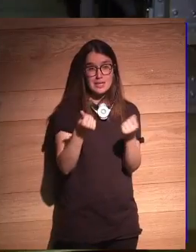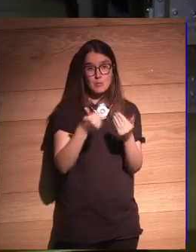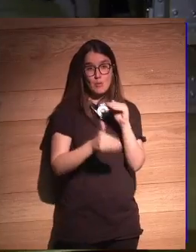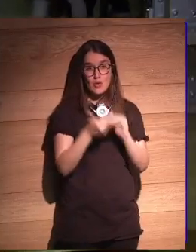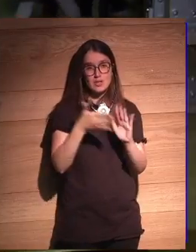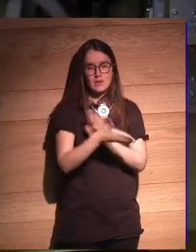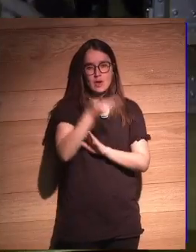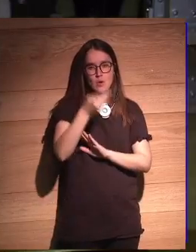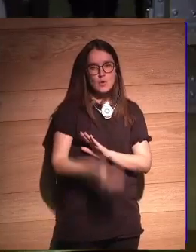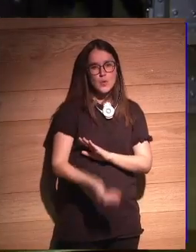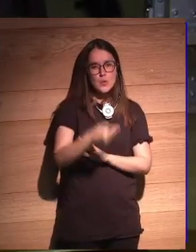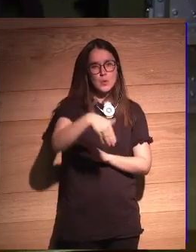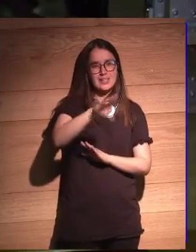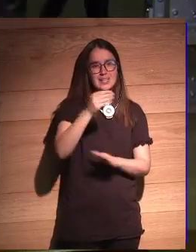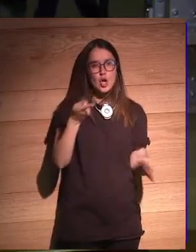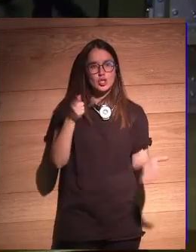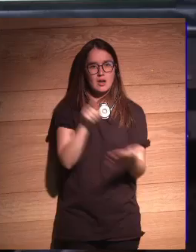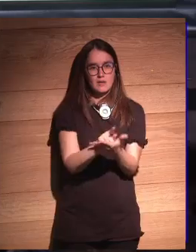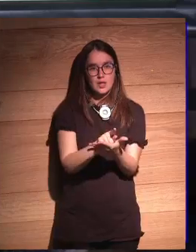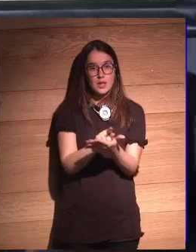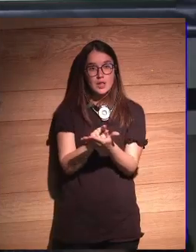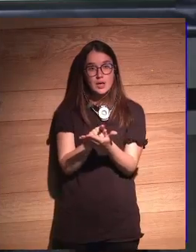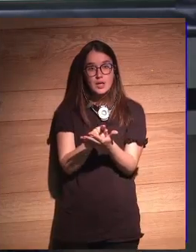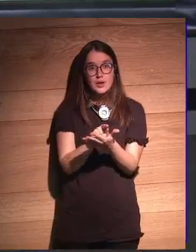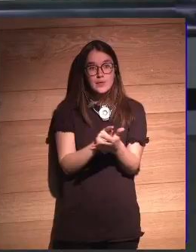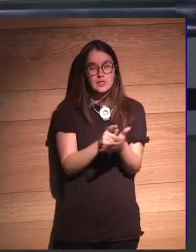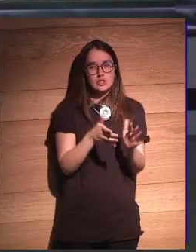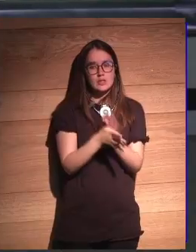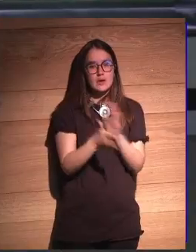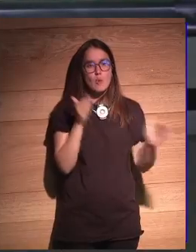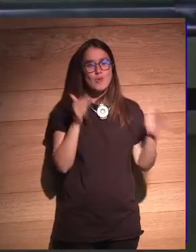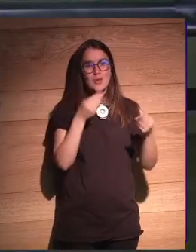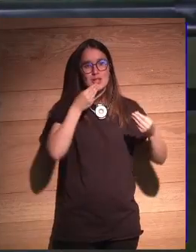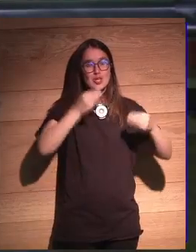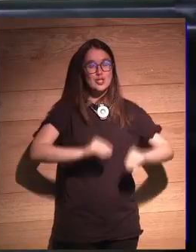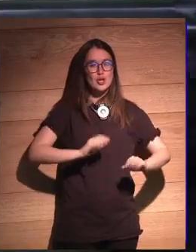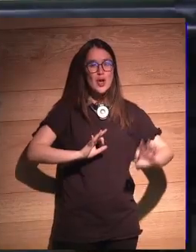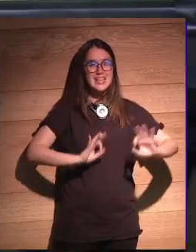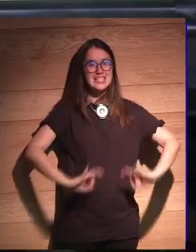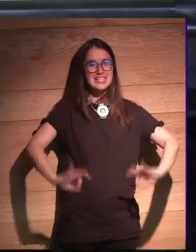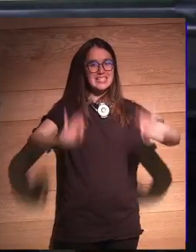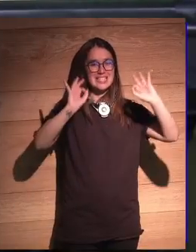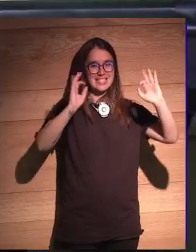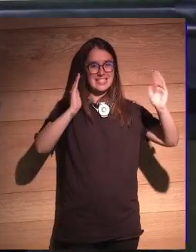is a historically specific moment and one that is shaped by